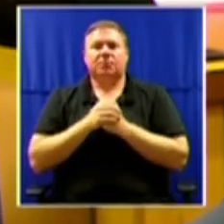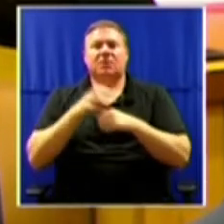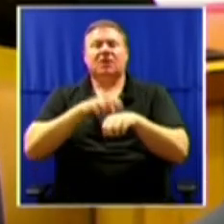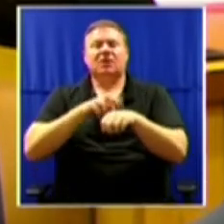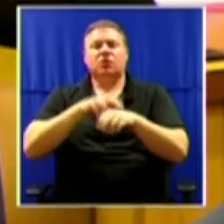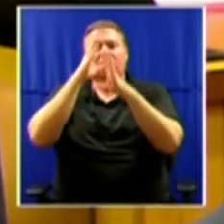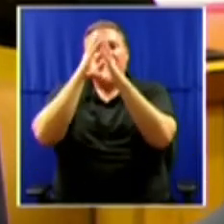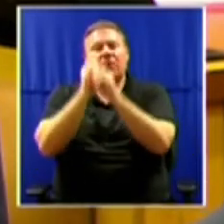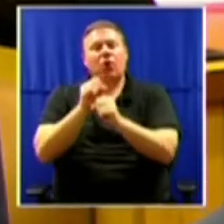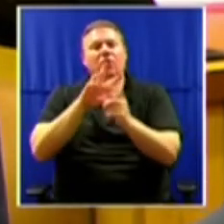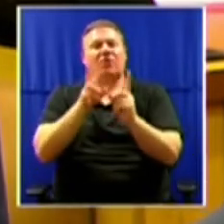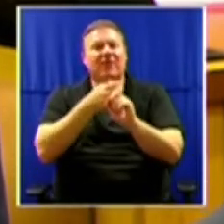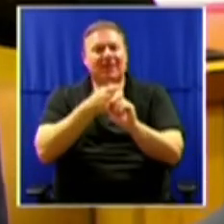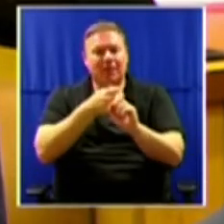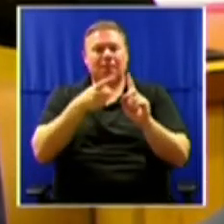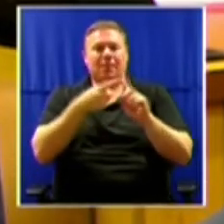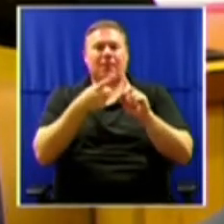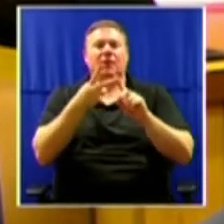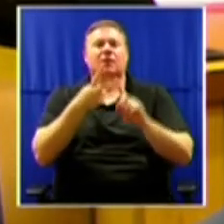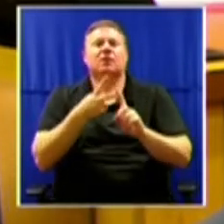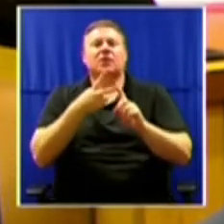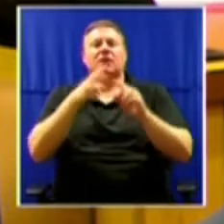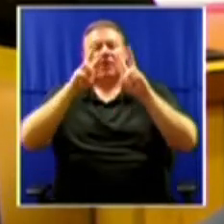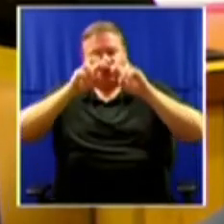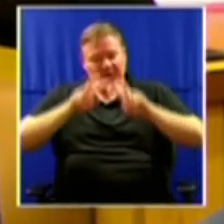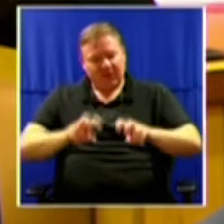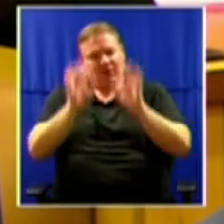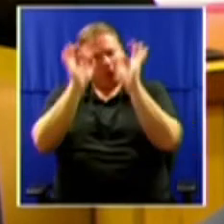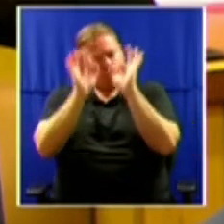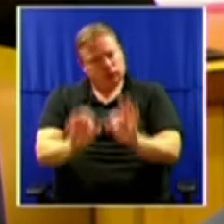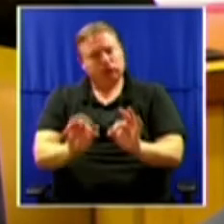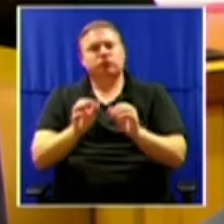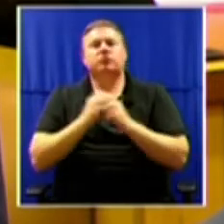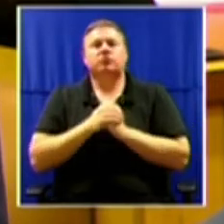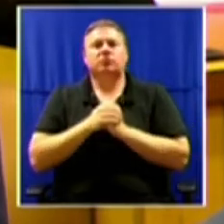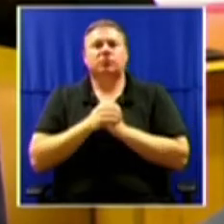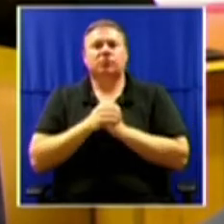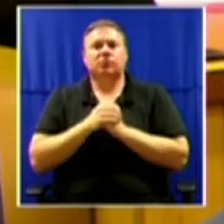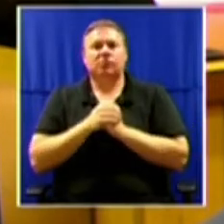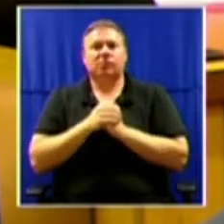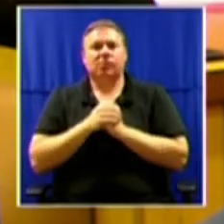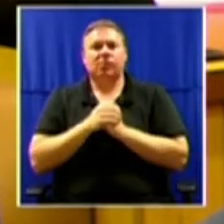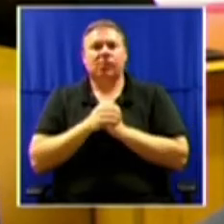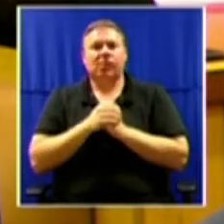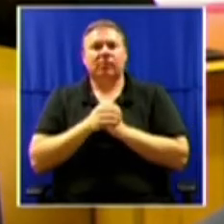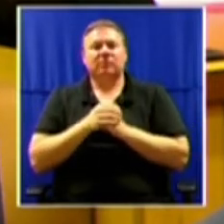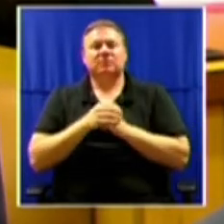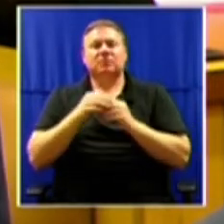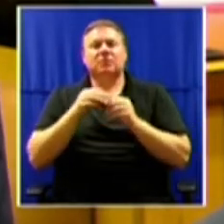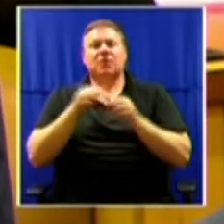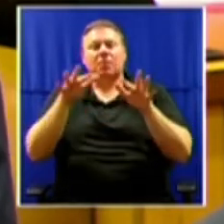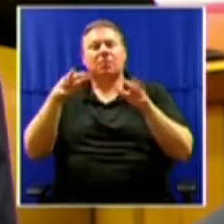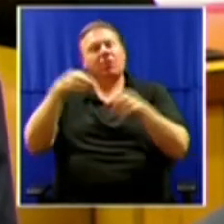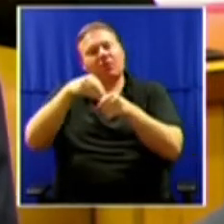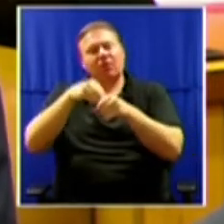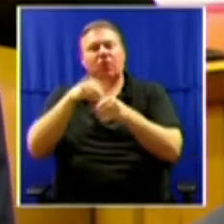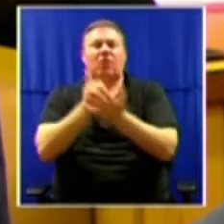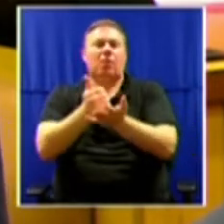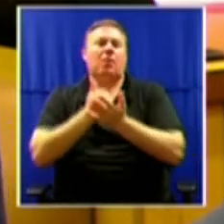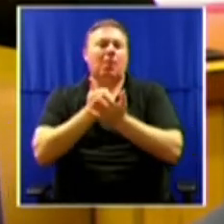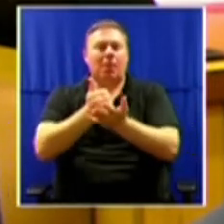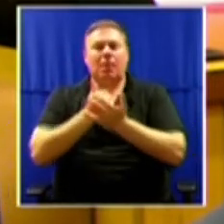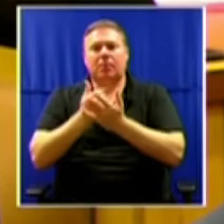approach, prosecutor-guided investigations that is co-directed with stakeholder cooperation. We currently